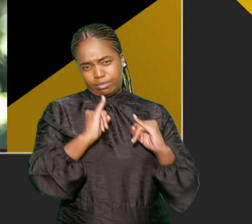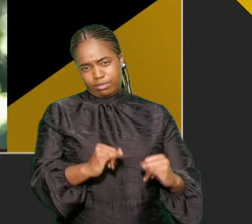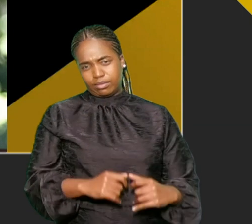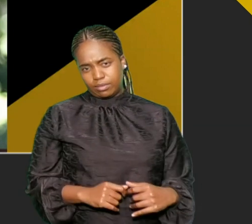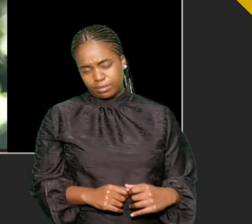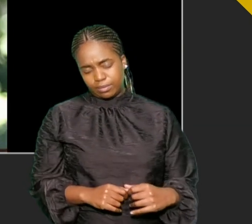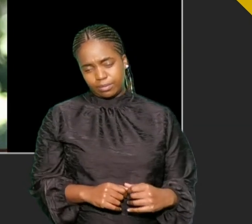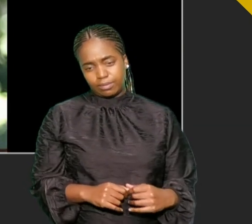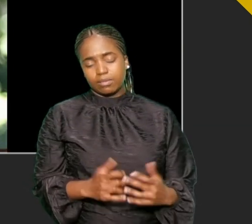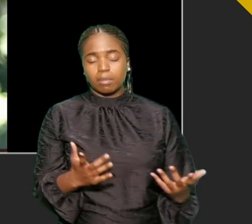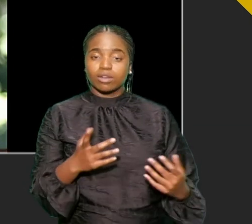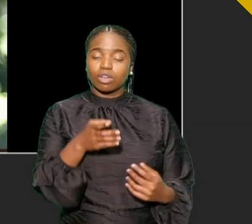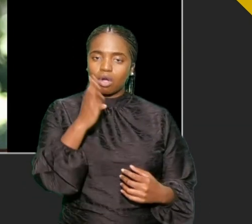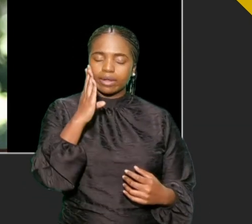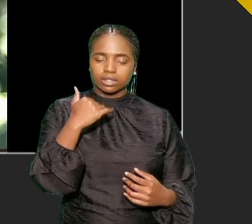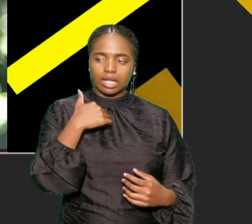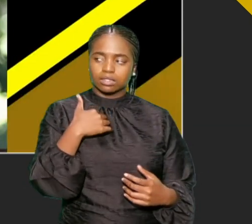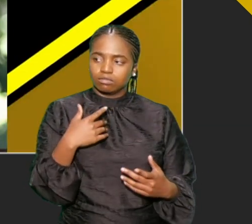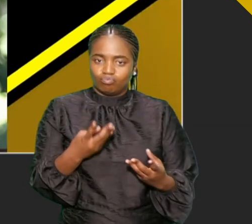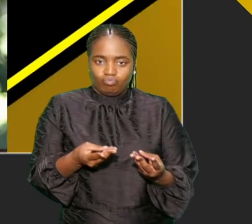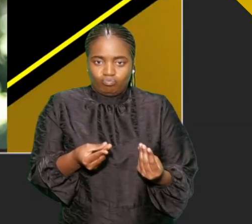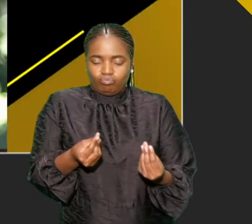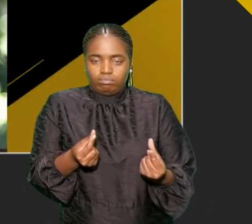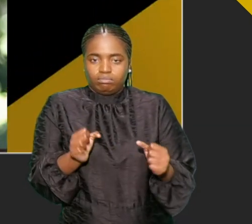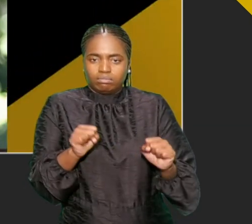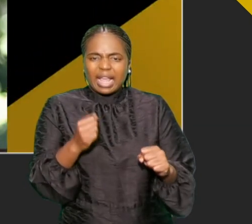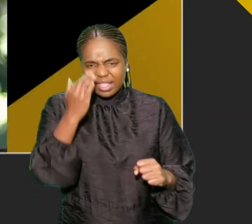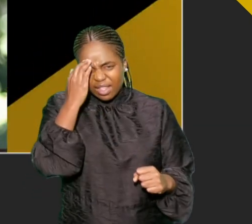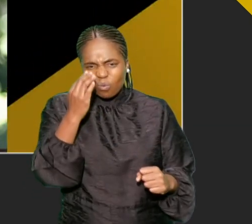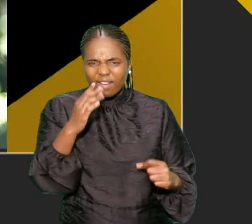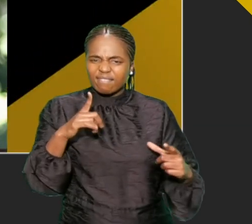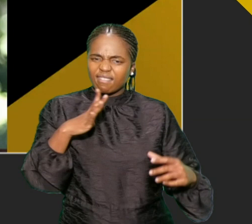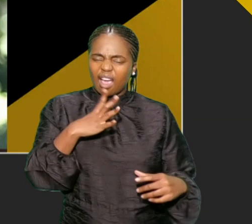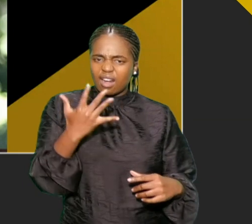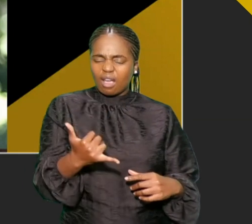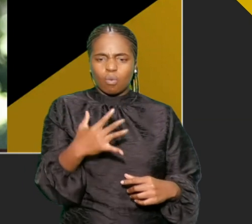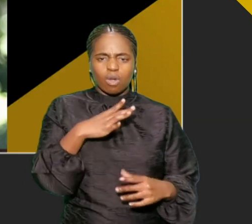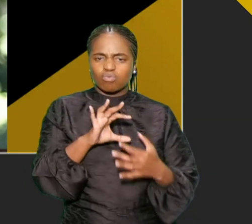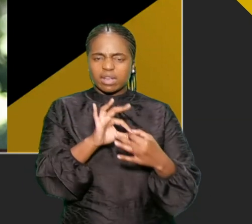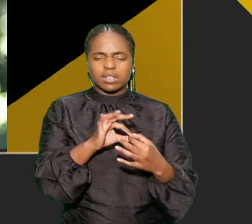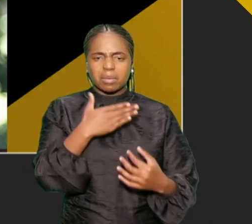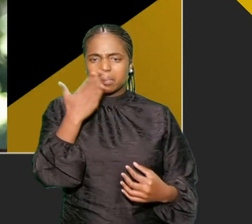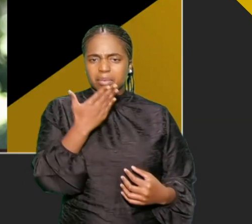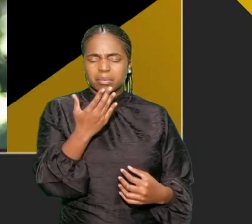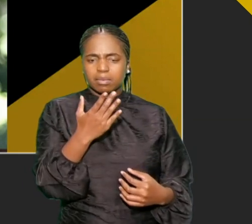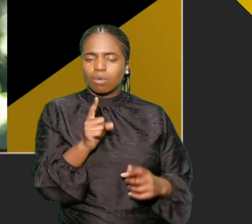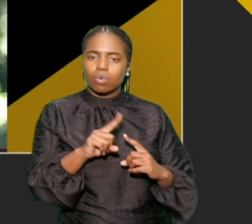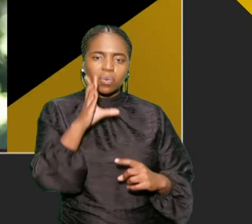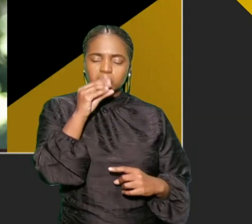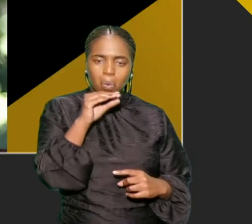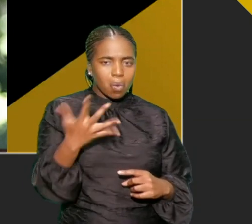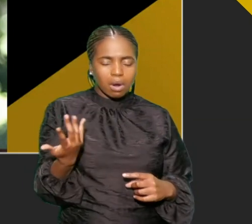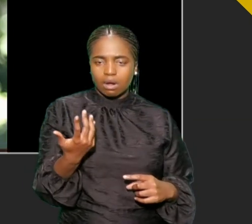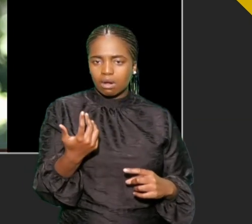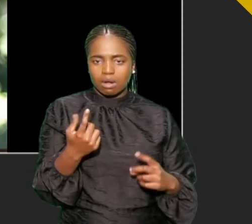yeah, you know, God brought us through, and I think we are fine. Even though we don't literally have a relationship now, we don't talk, we